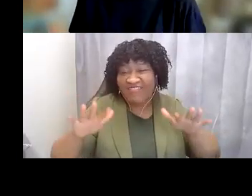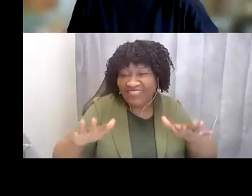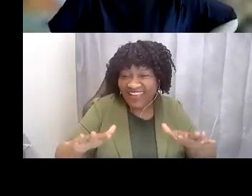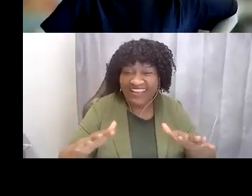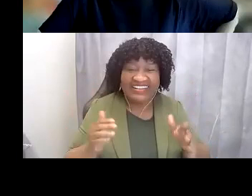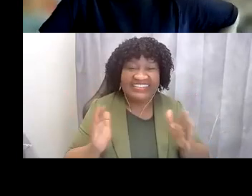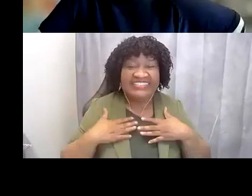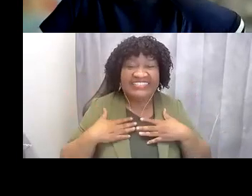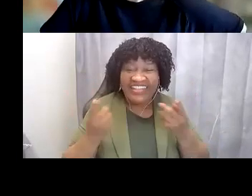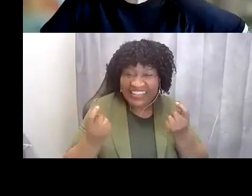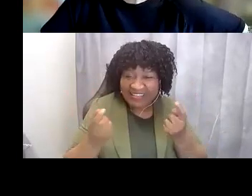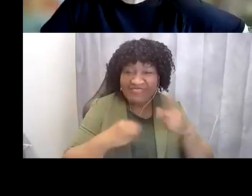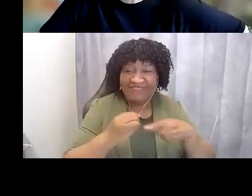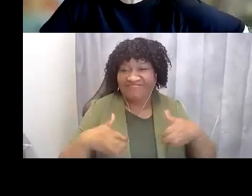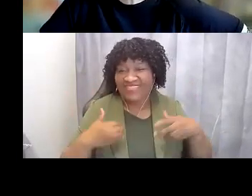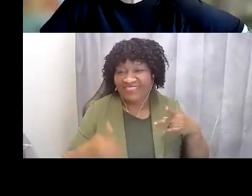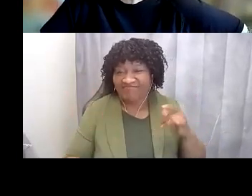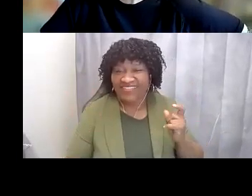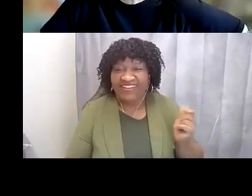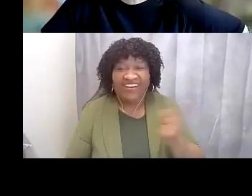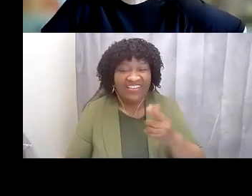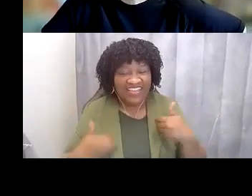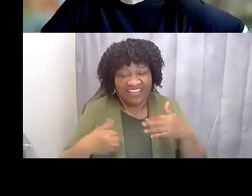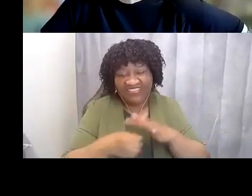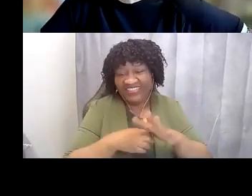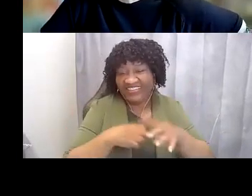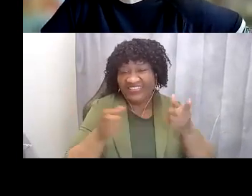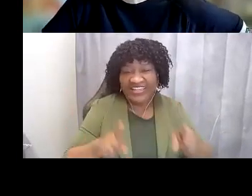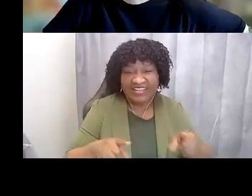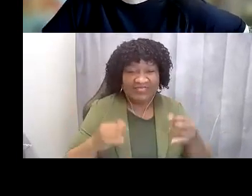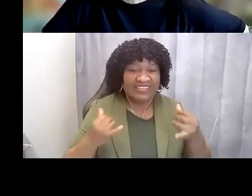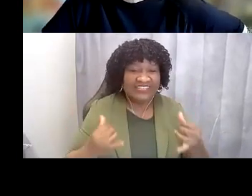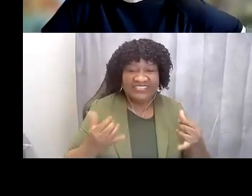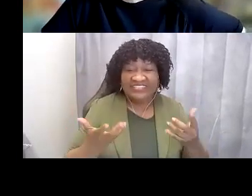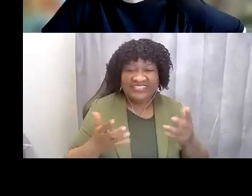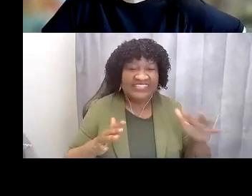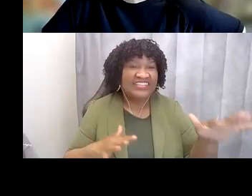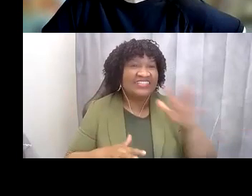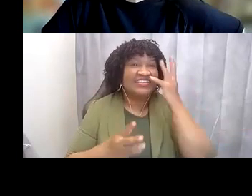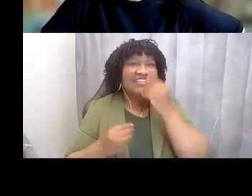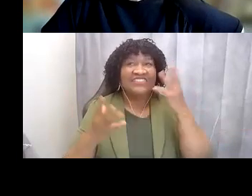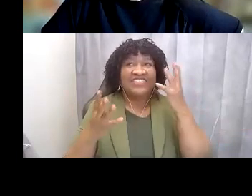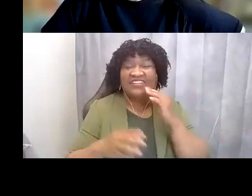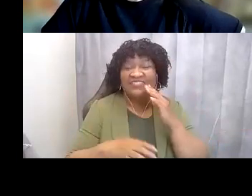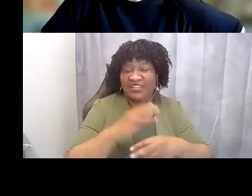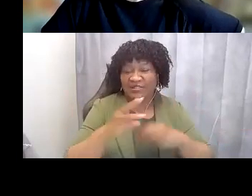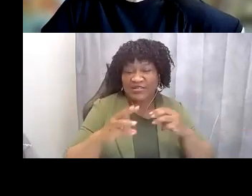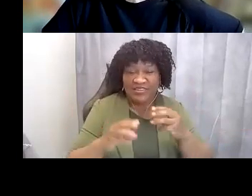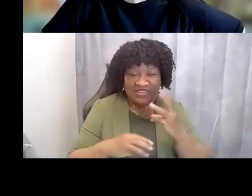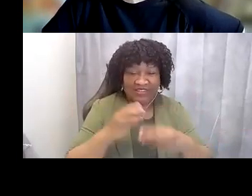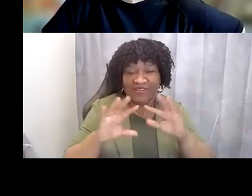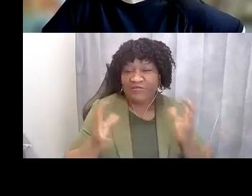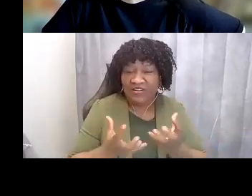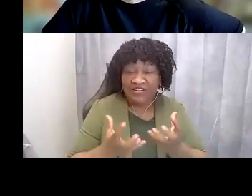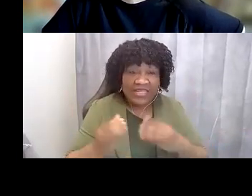bit, because we all have enough going on in this lovely, lovely world. Are there questions